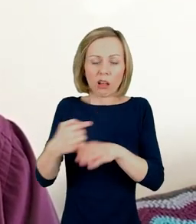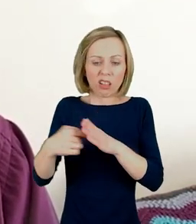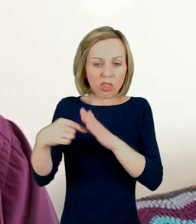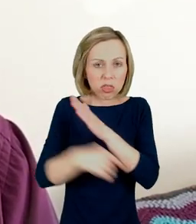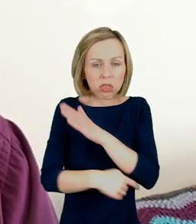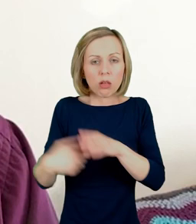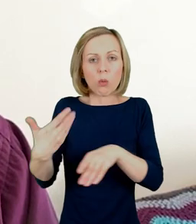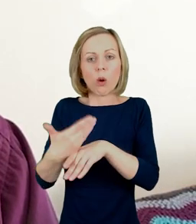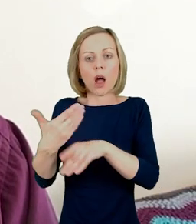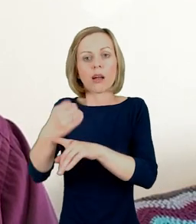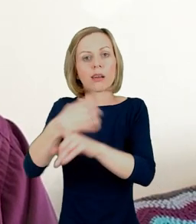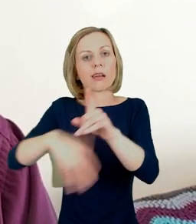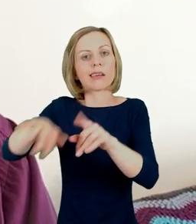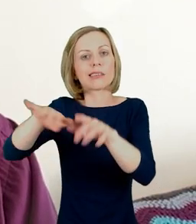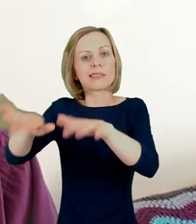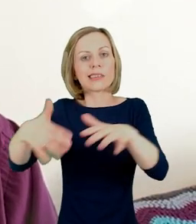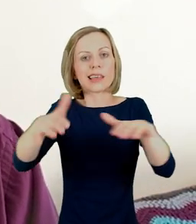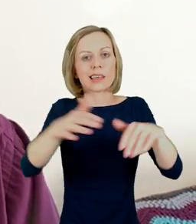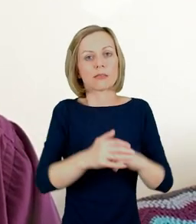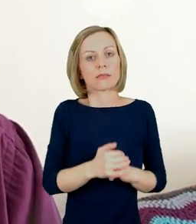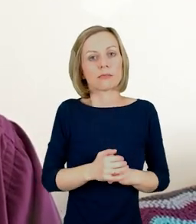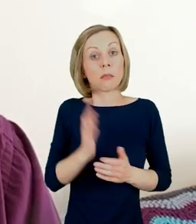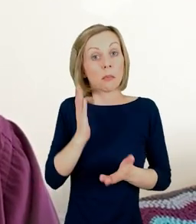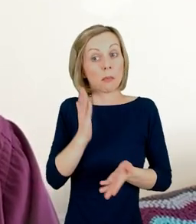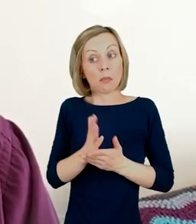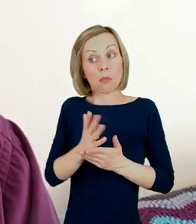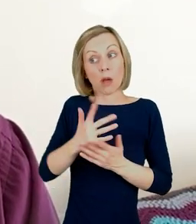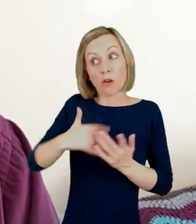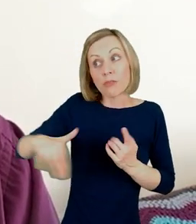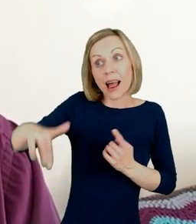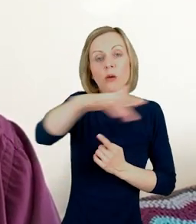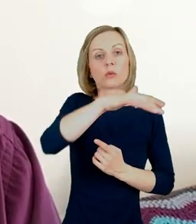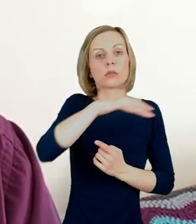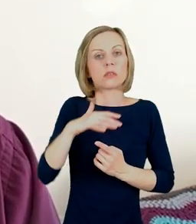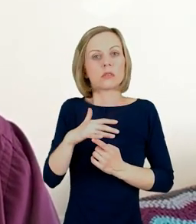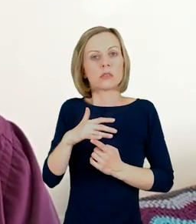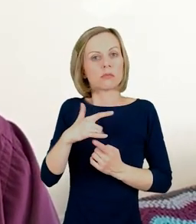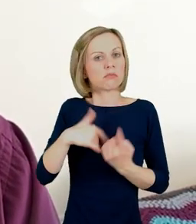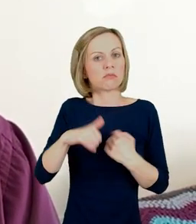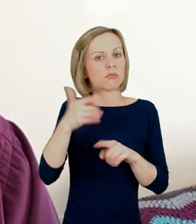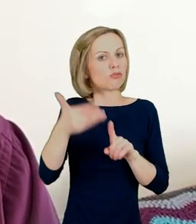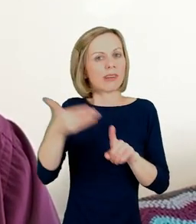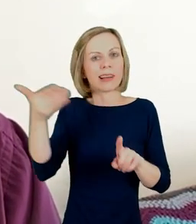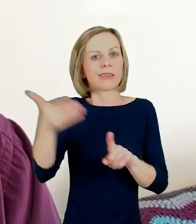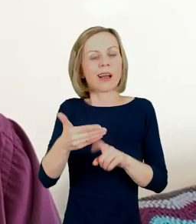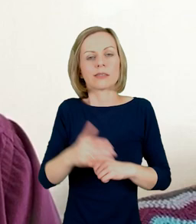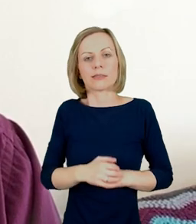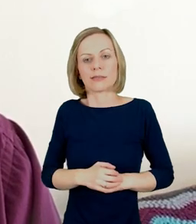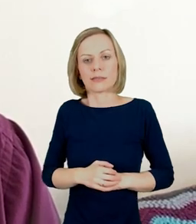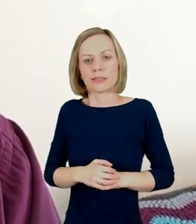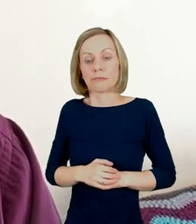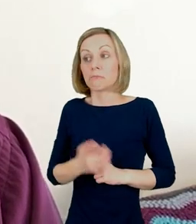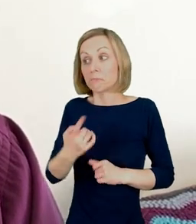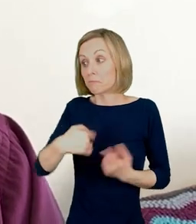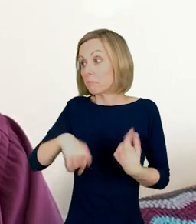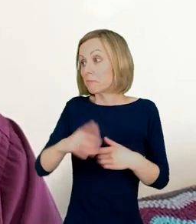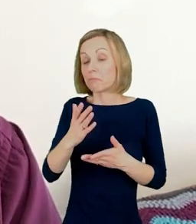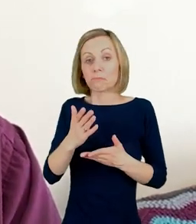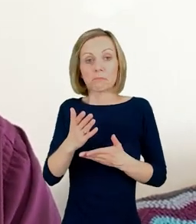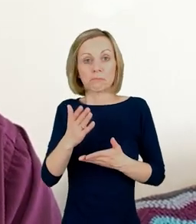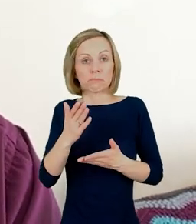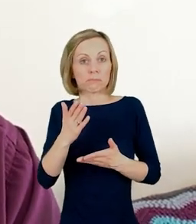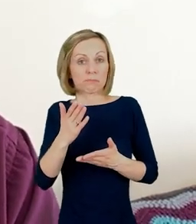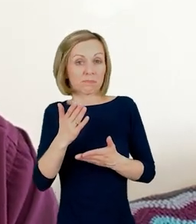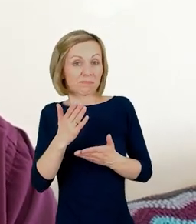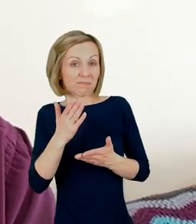open seas. They are all around us, and yet they are not. Like ghosts, they are